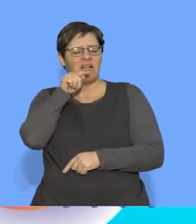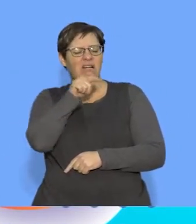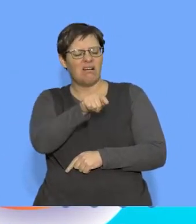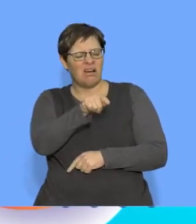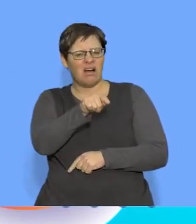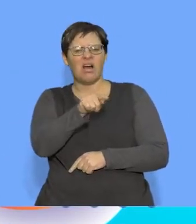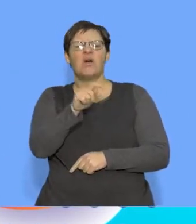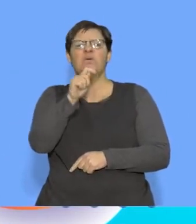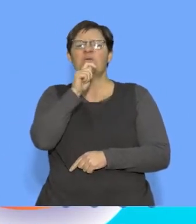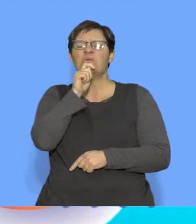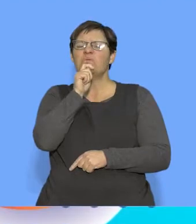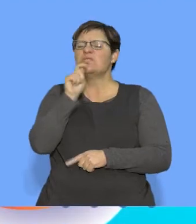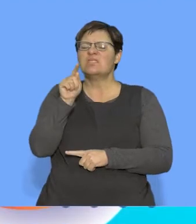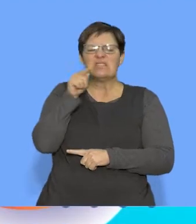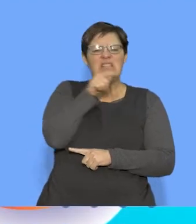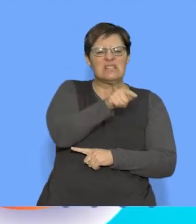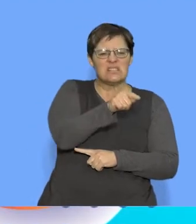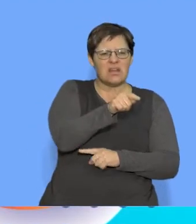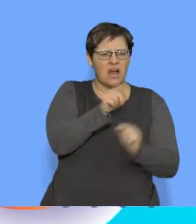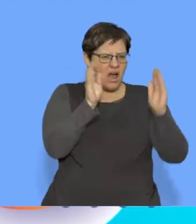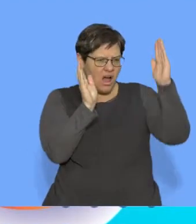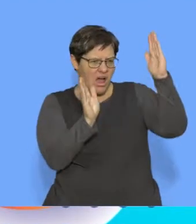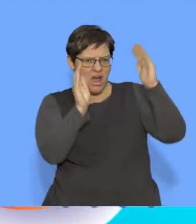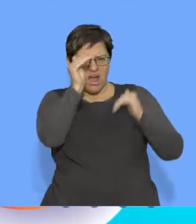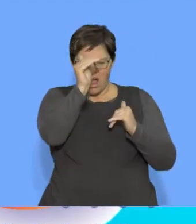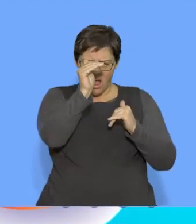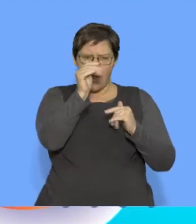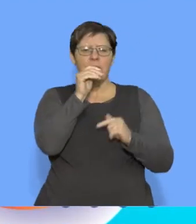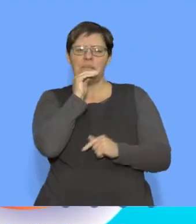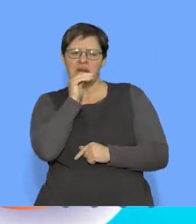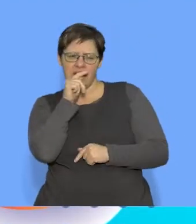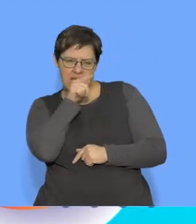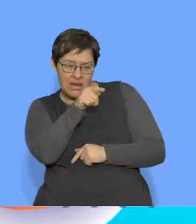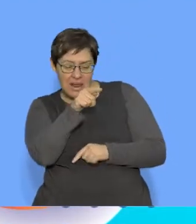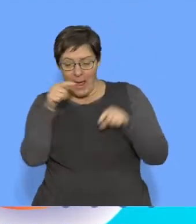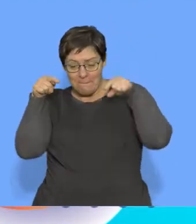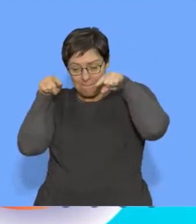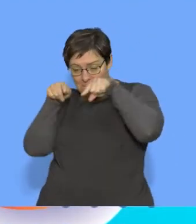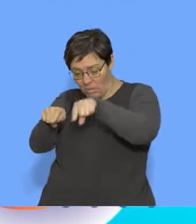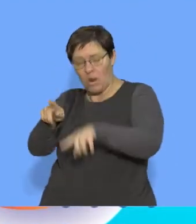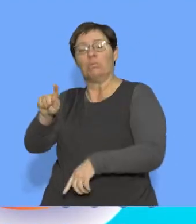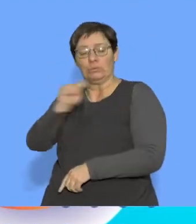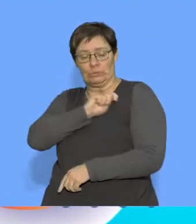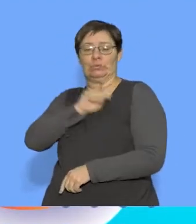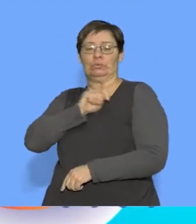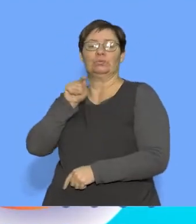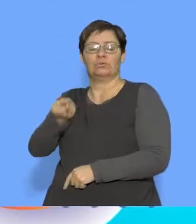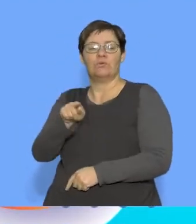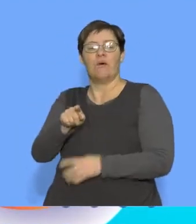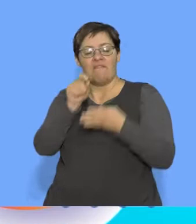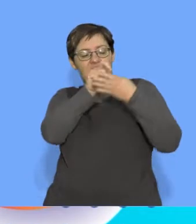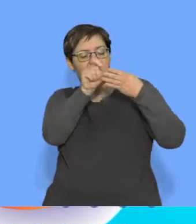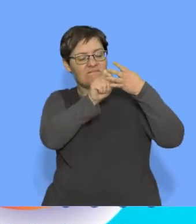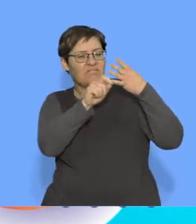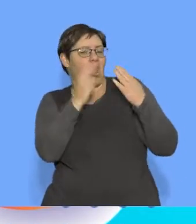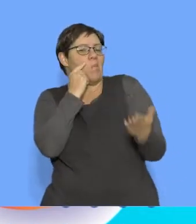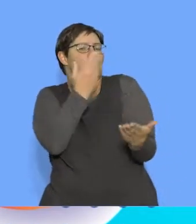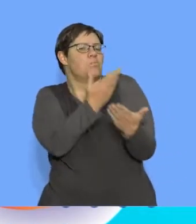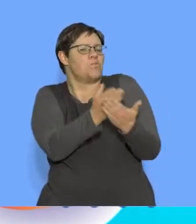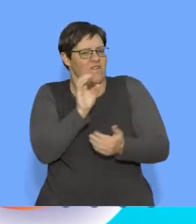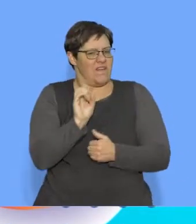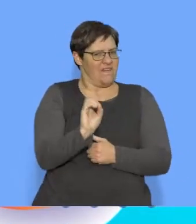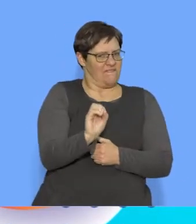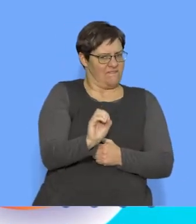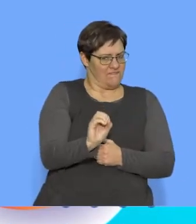then use the proofing of what a parallelogram is, right? So that you can write out that proof. But please